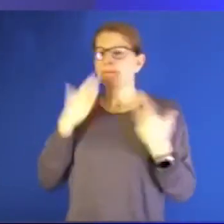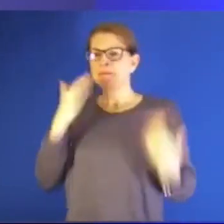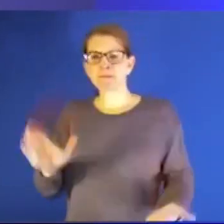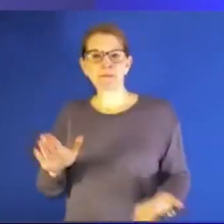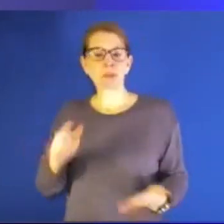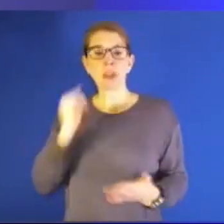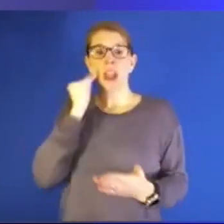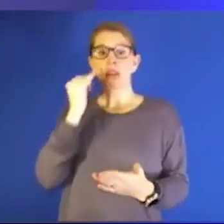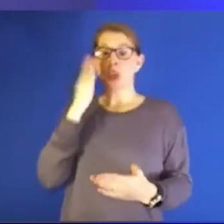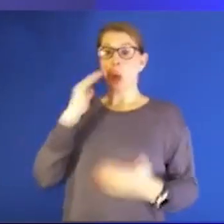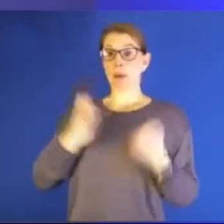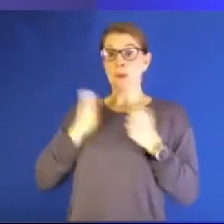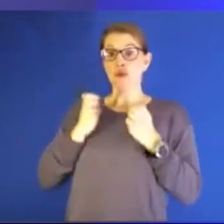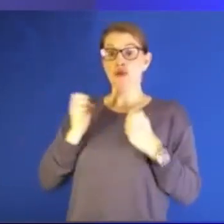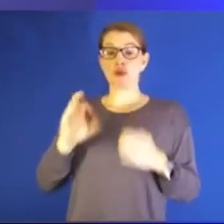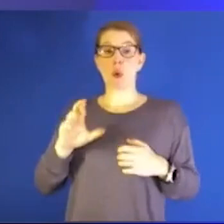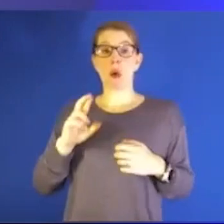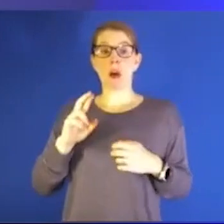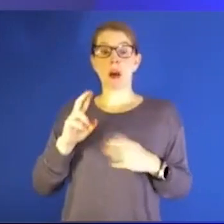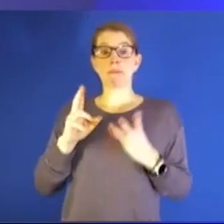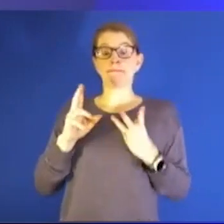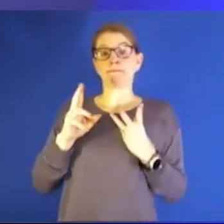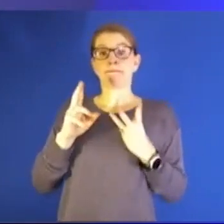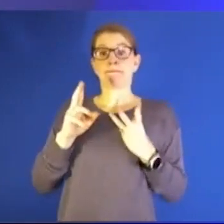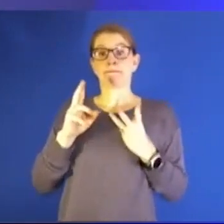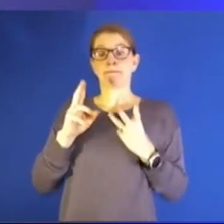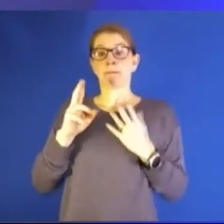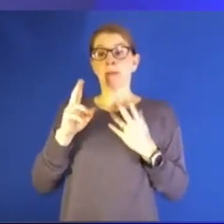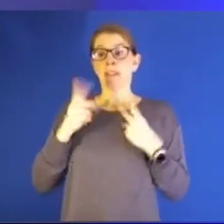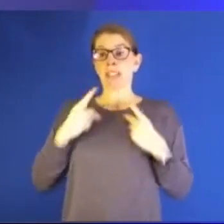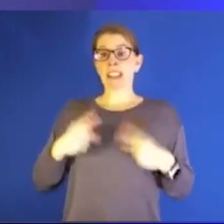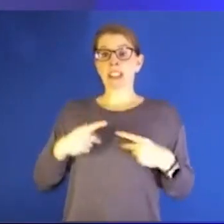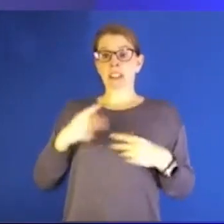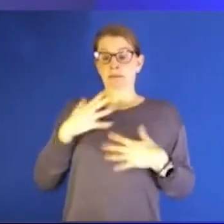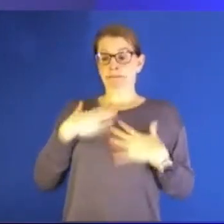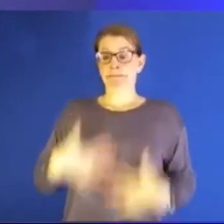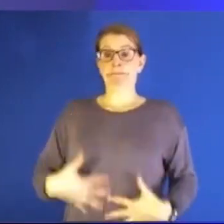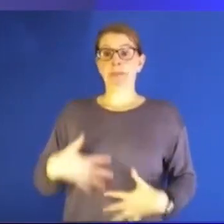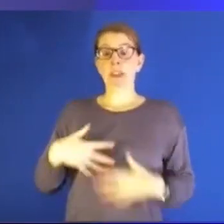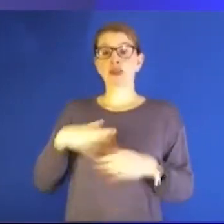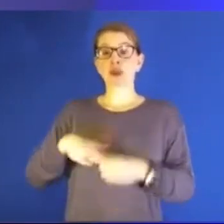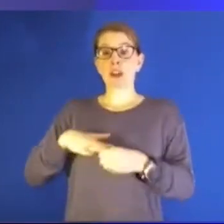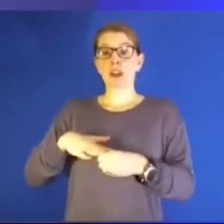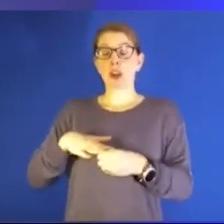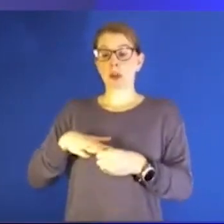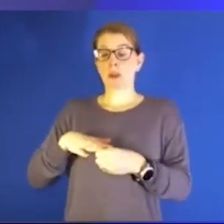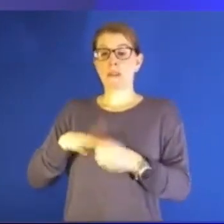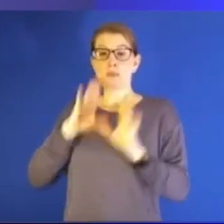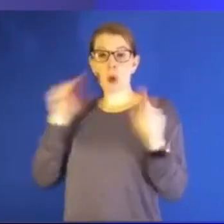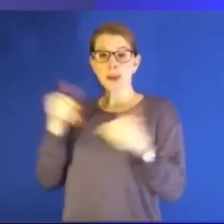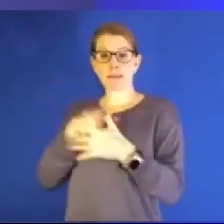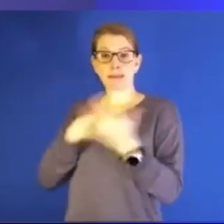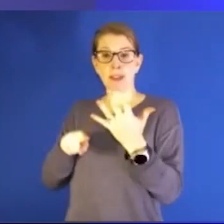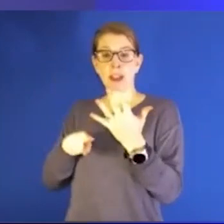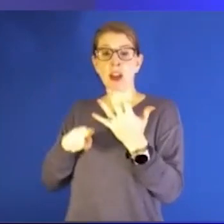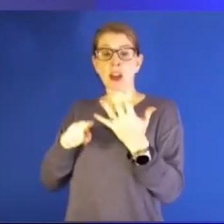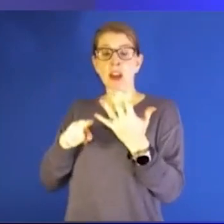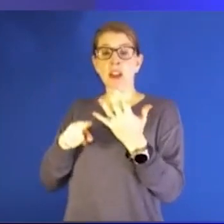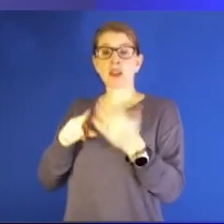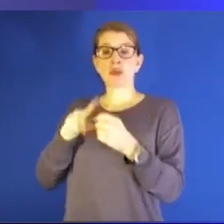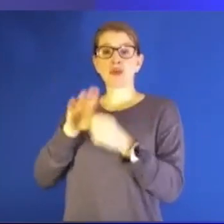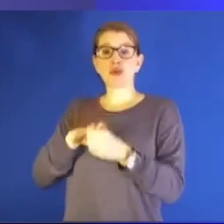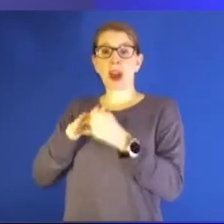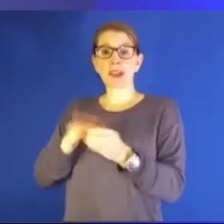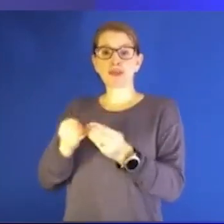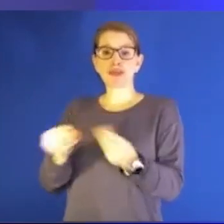or physiological stressor, then avoiding those things and working on becoming more stress-free. That becomes a lot